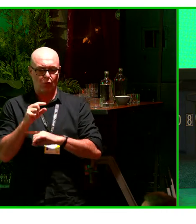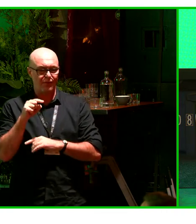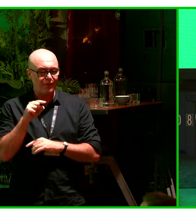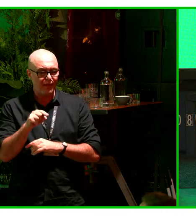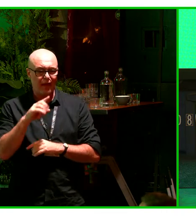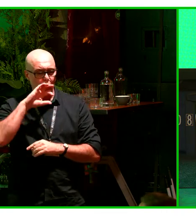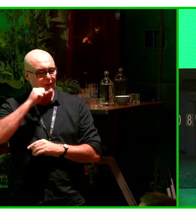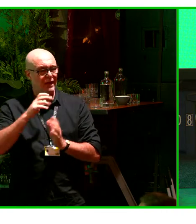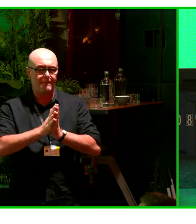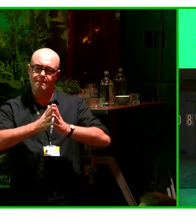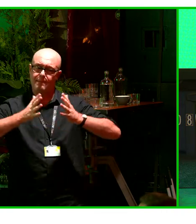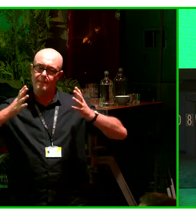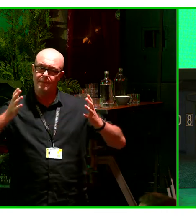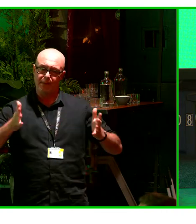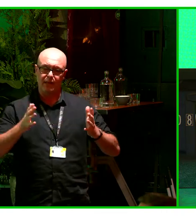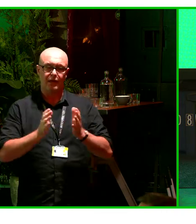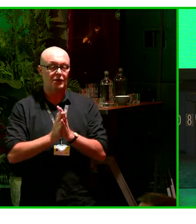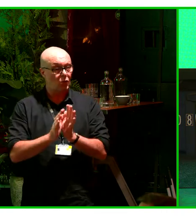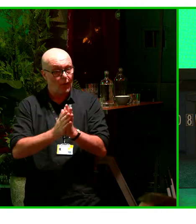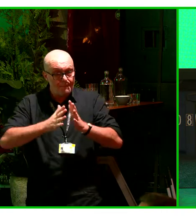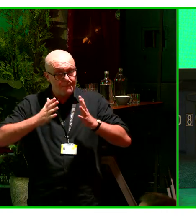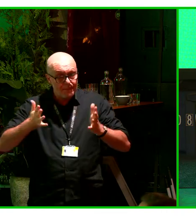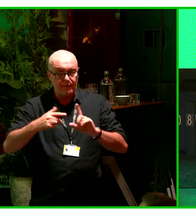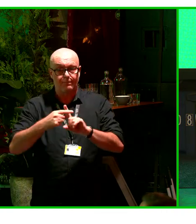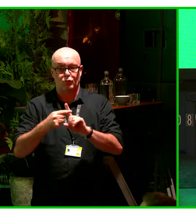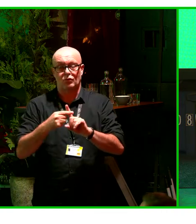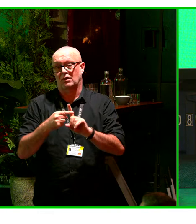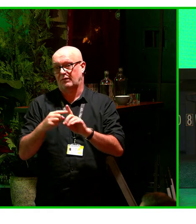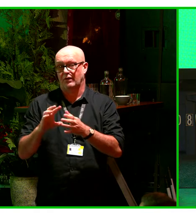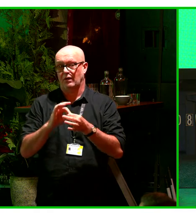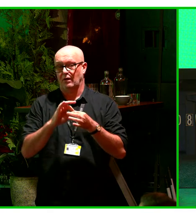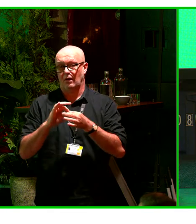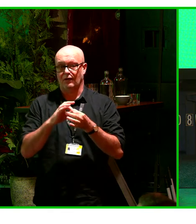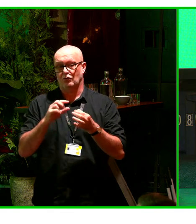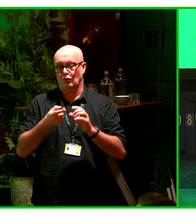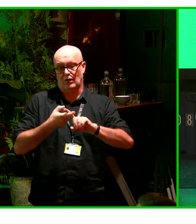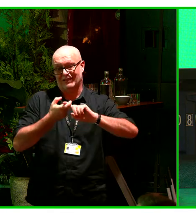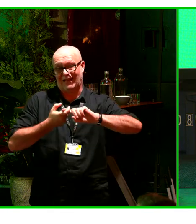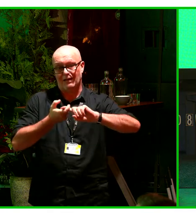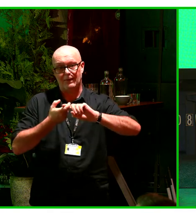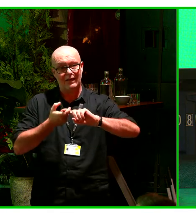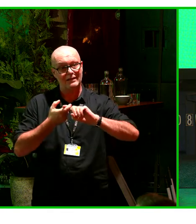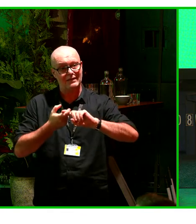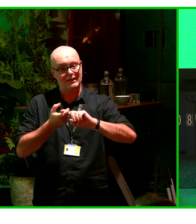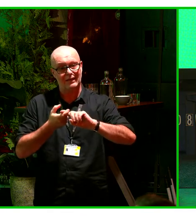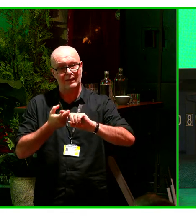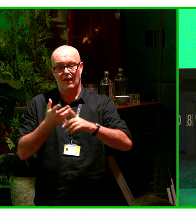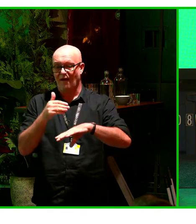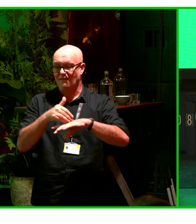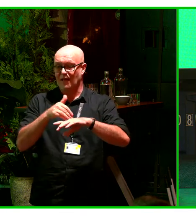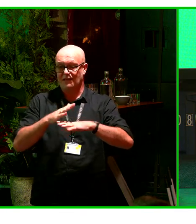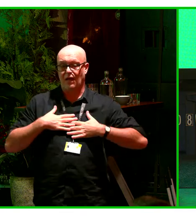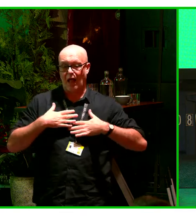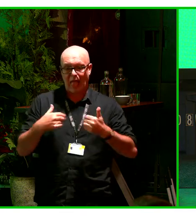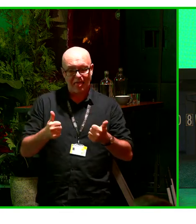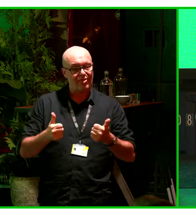will be dramatic. So there's a huge gain in terms of the from a sustainability in terms of people's health,